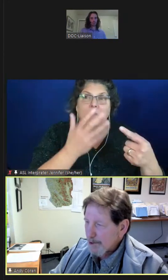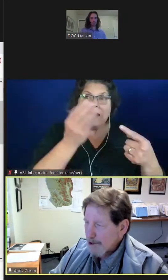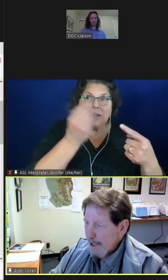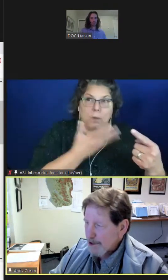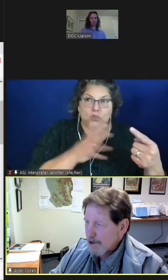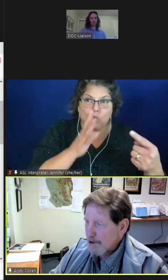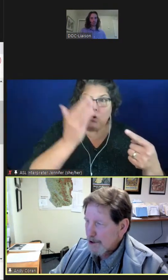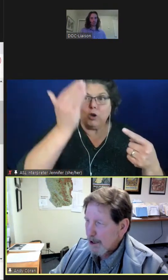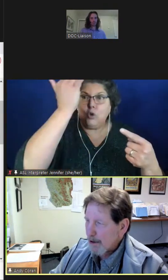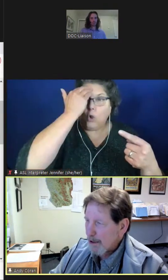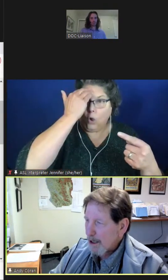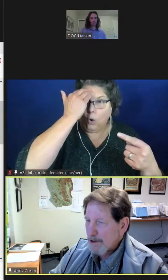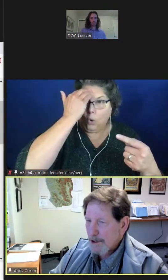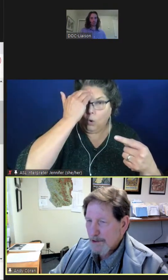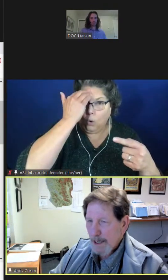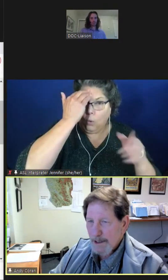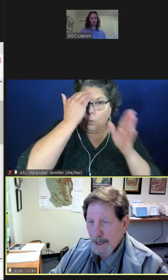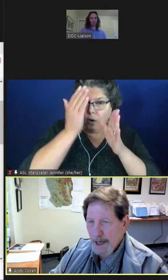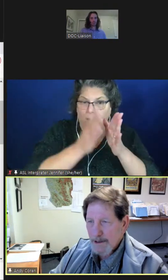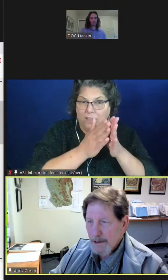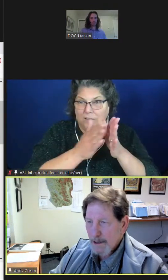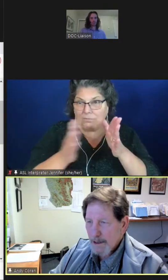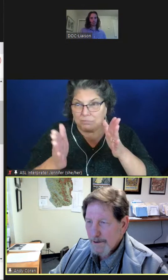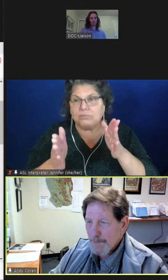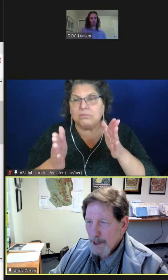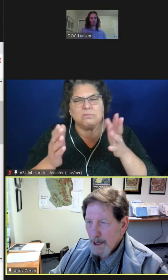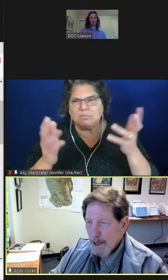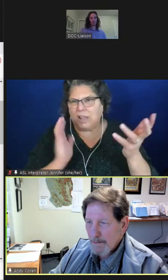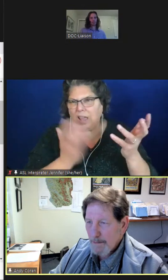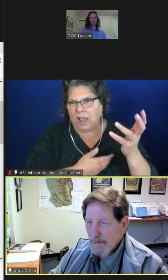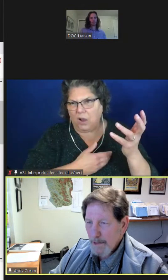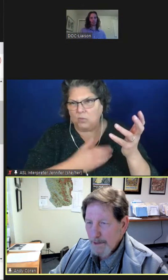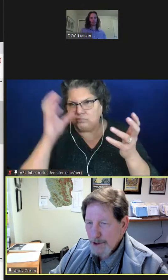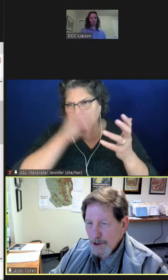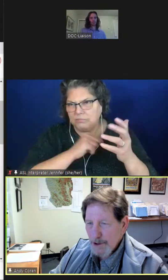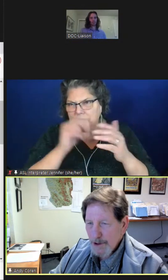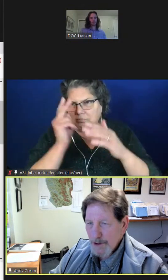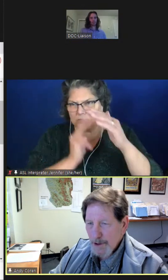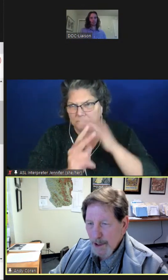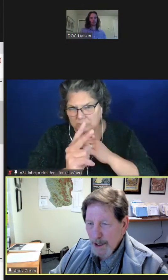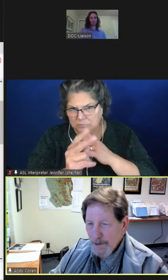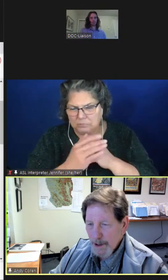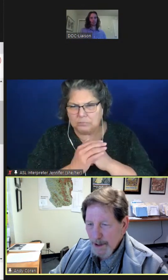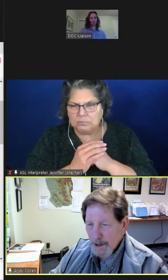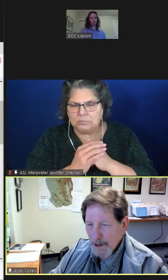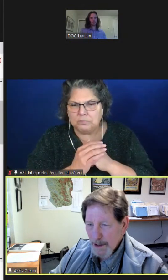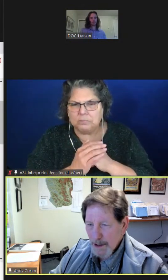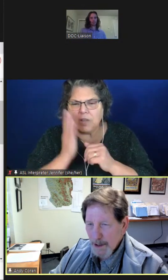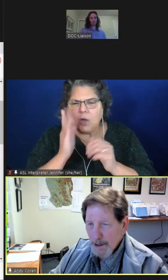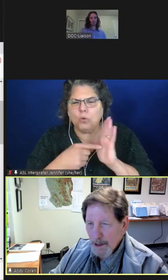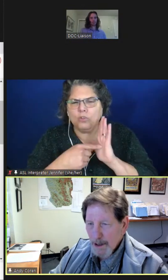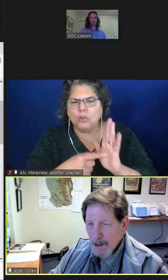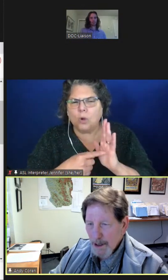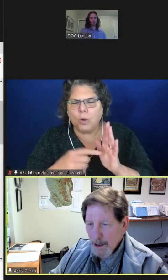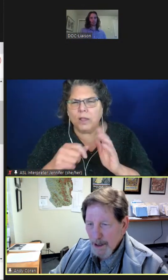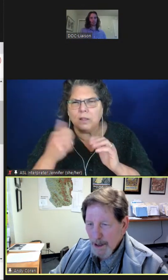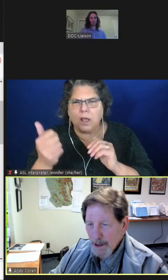and the projections are to the right of that. Let me show you another